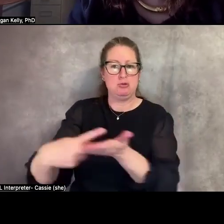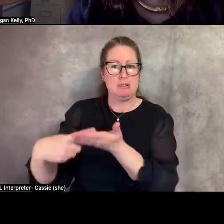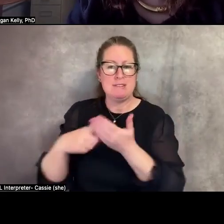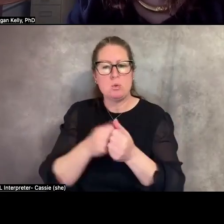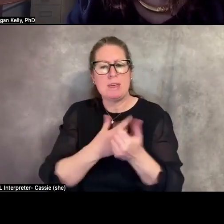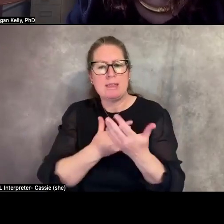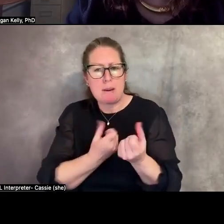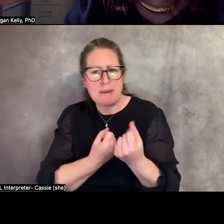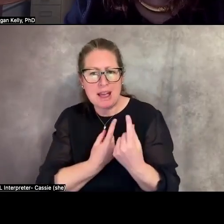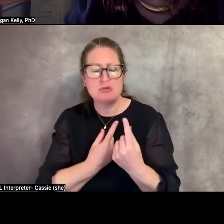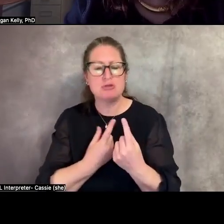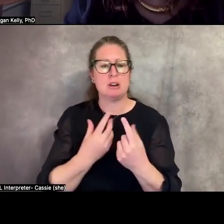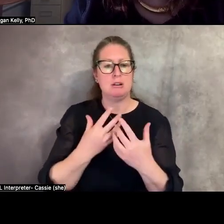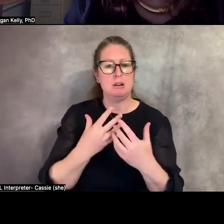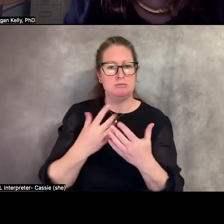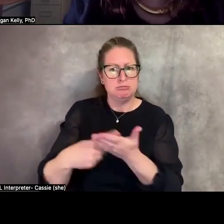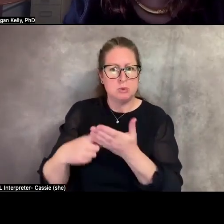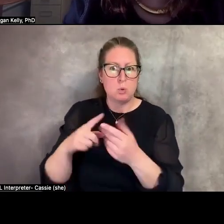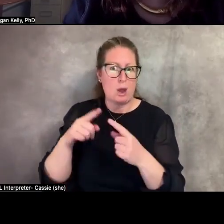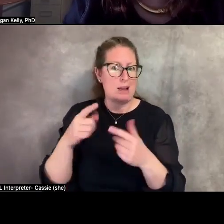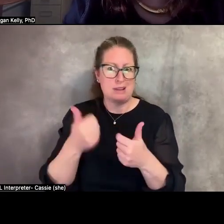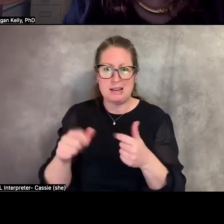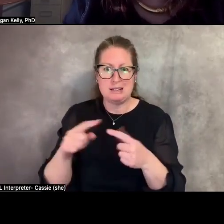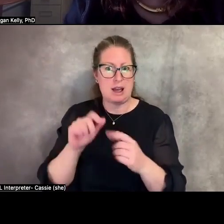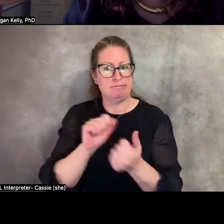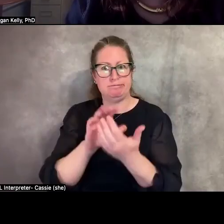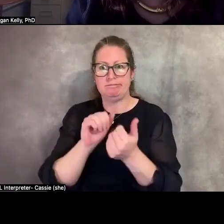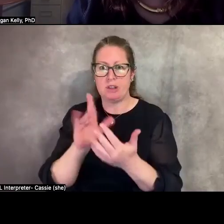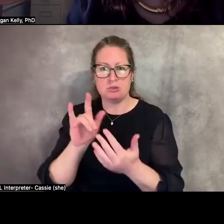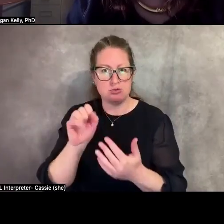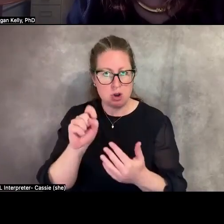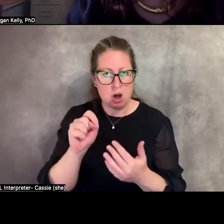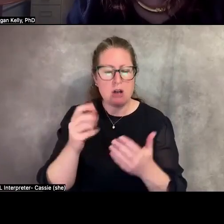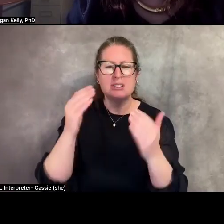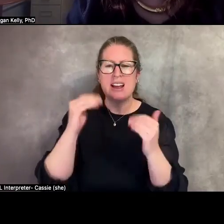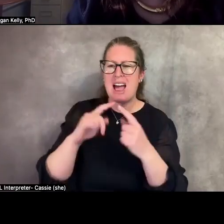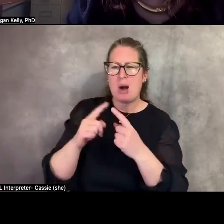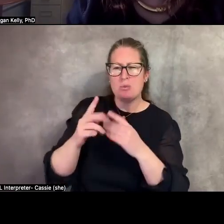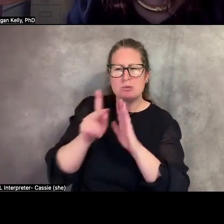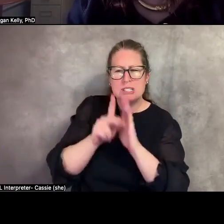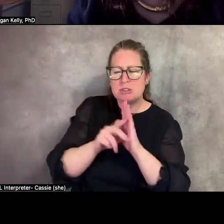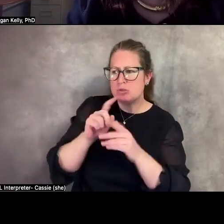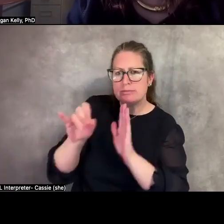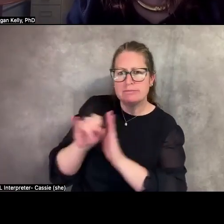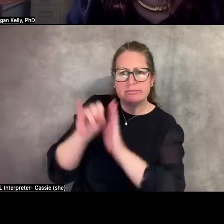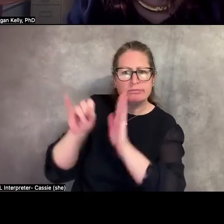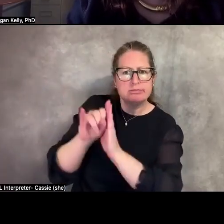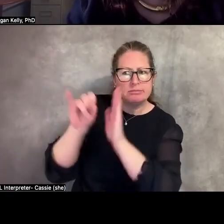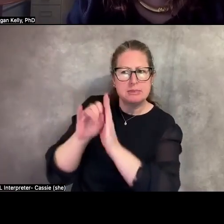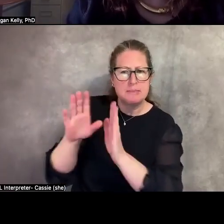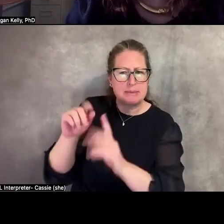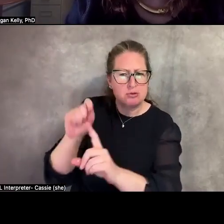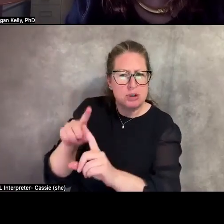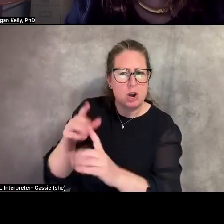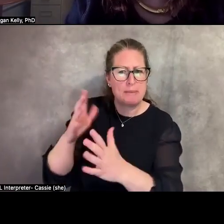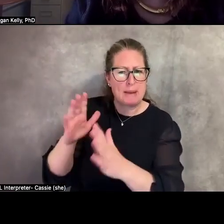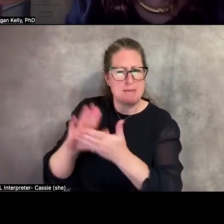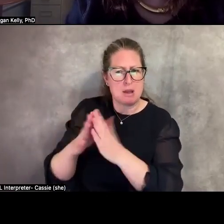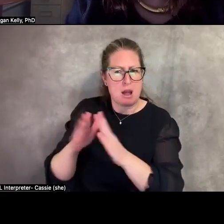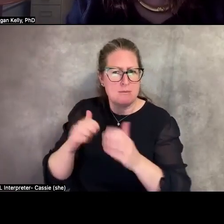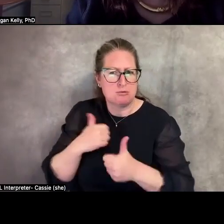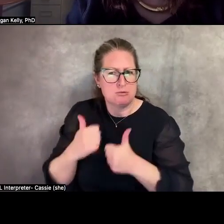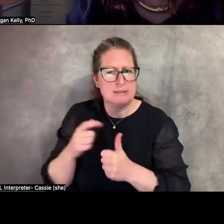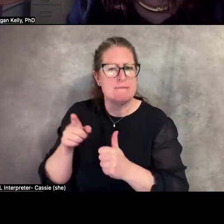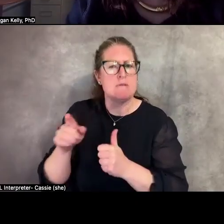occur. And they wanted to continue to have procedures for identifying triggers and characteristics of people who might be aggressive and to have